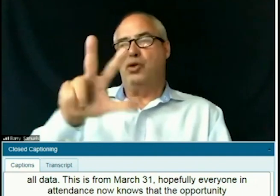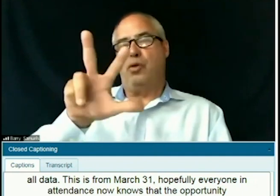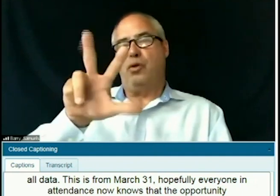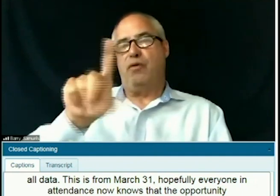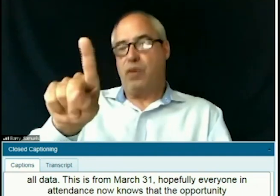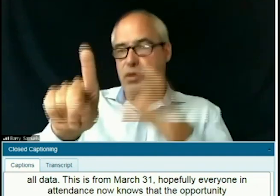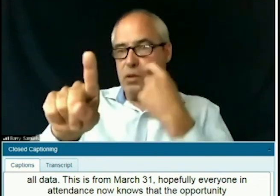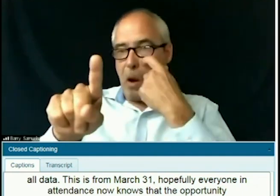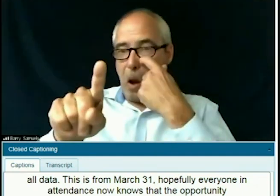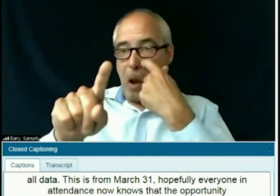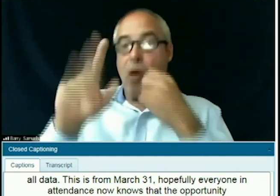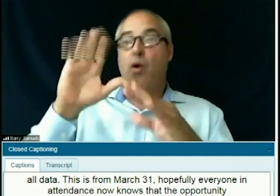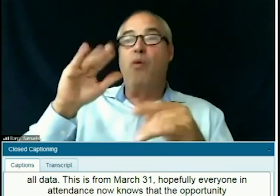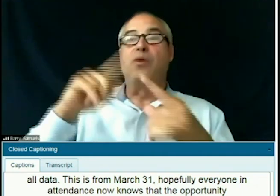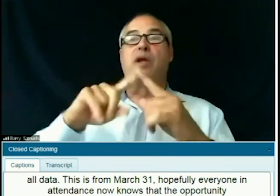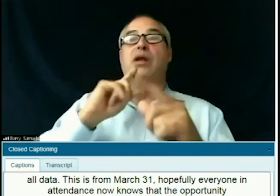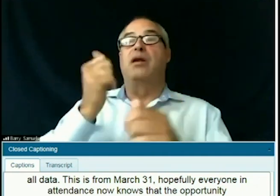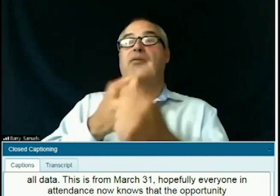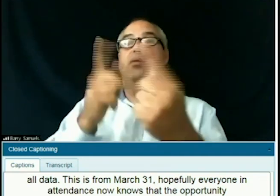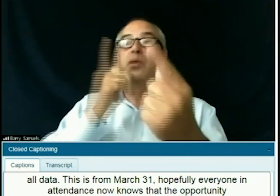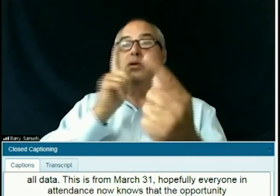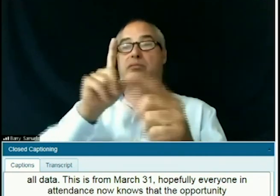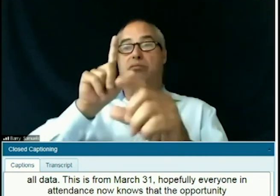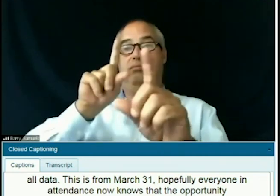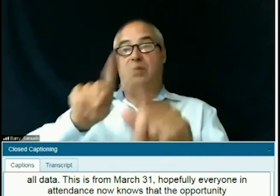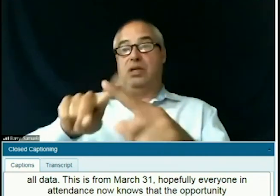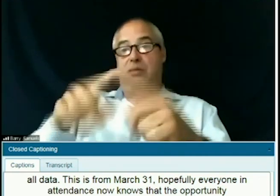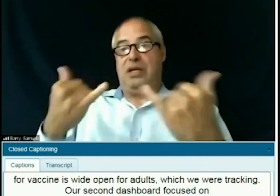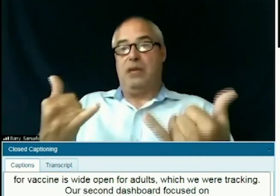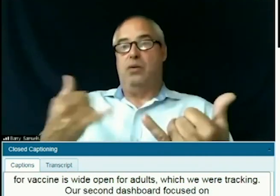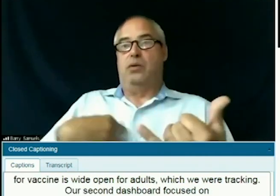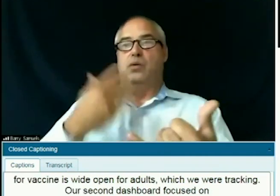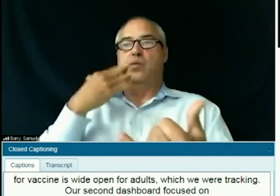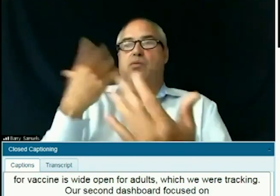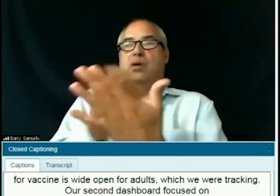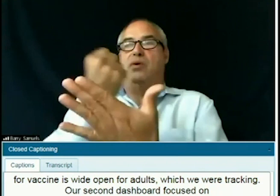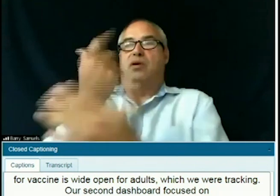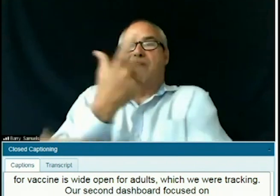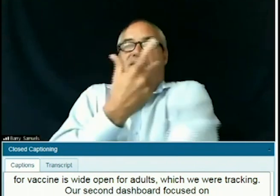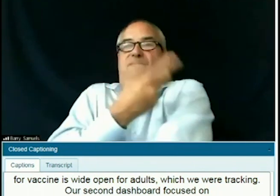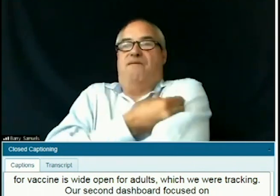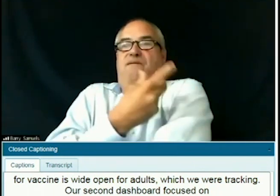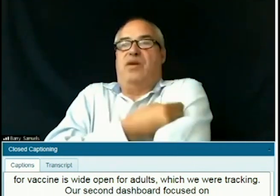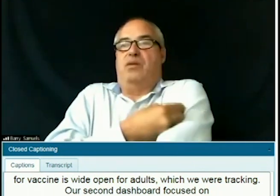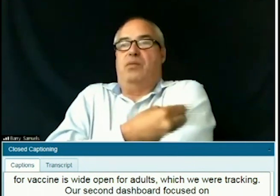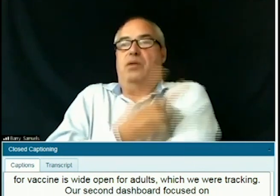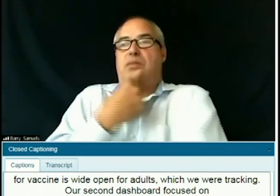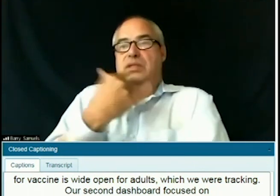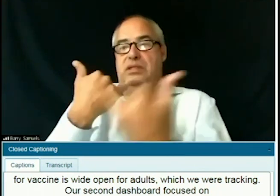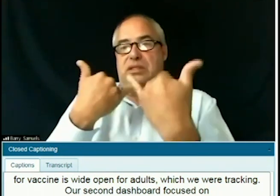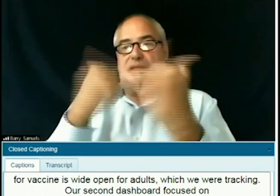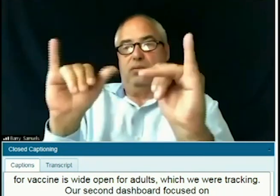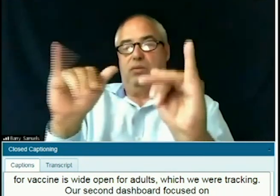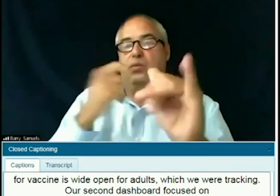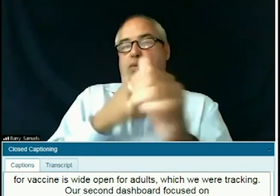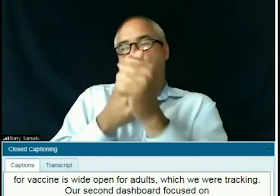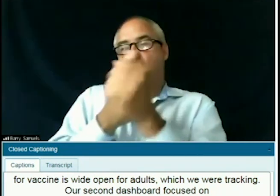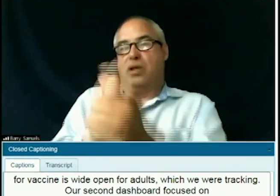in attendance now knows that the opportunity for vaccine is wide open for adults, which we were tracking.